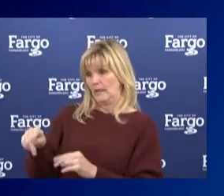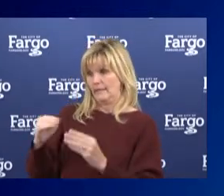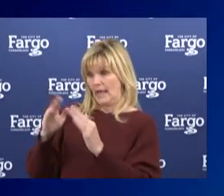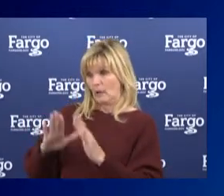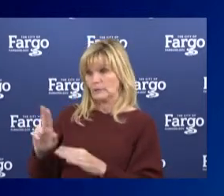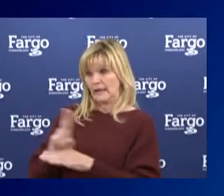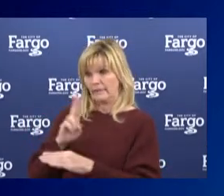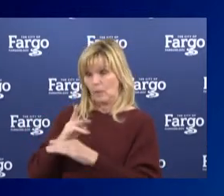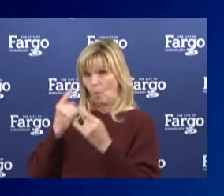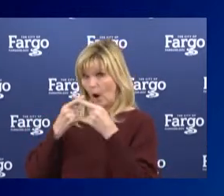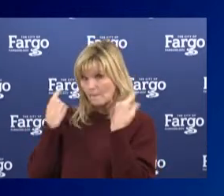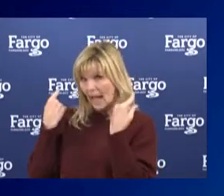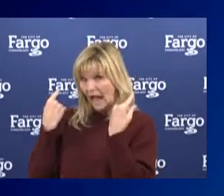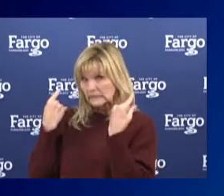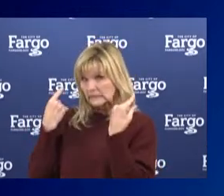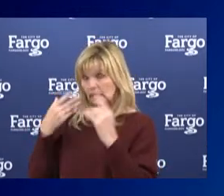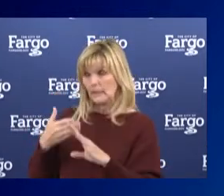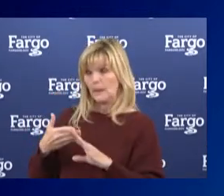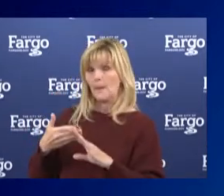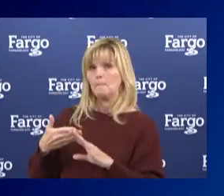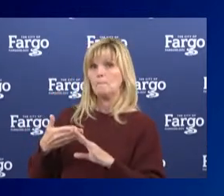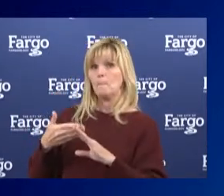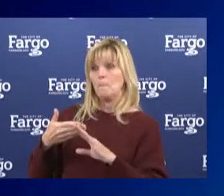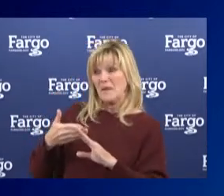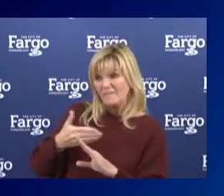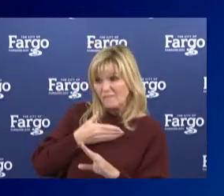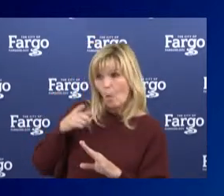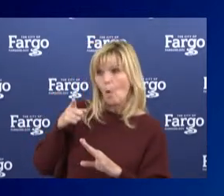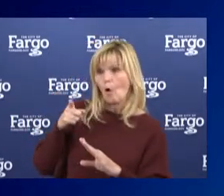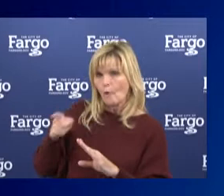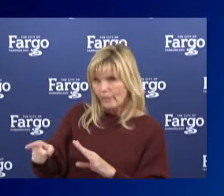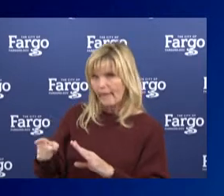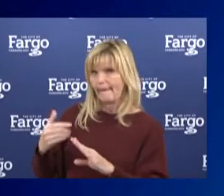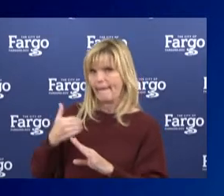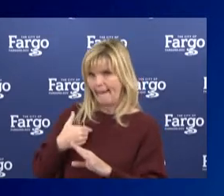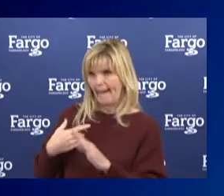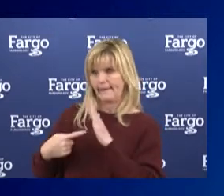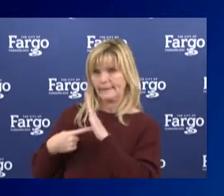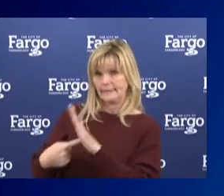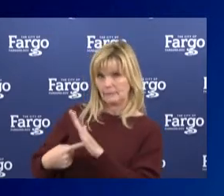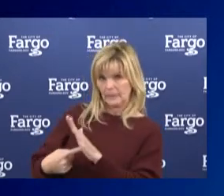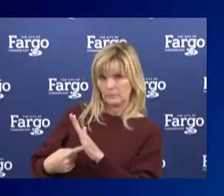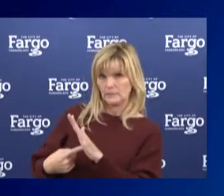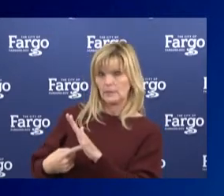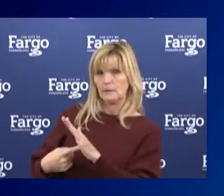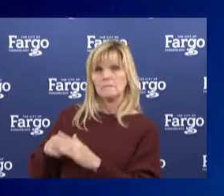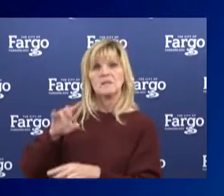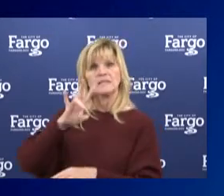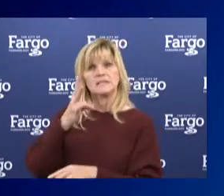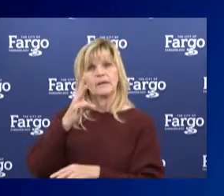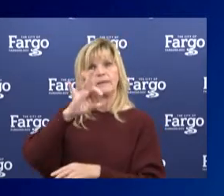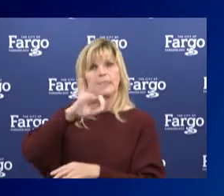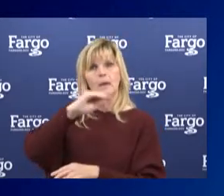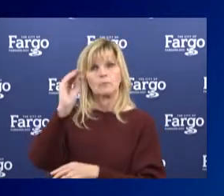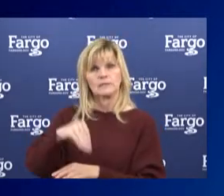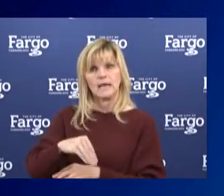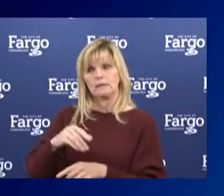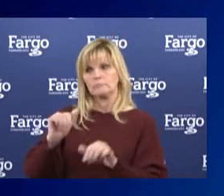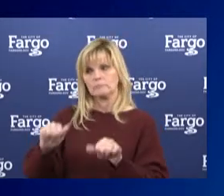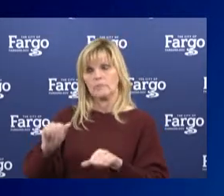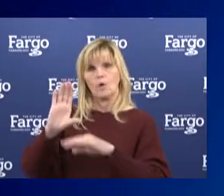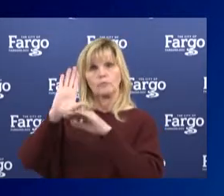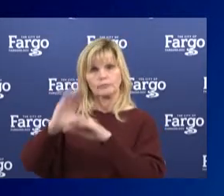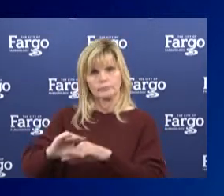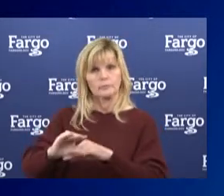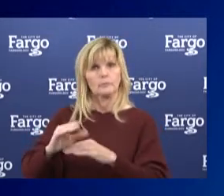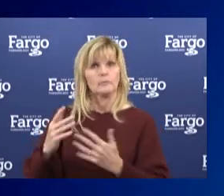wore a mask before the person started to display symptoms, there was a 79% reduction in transmission